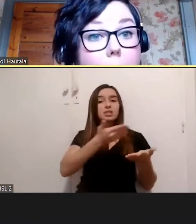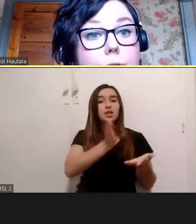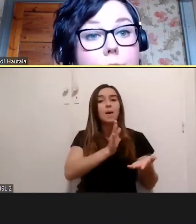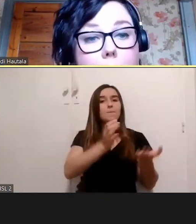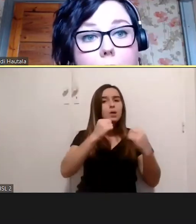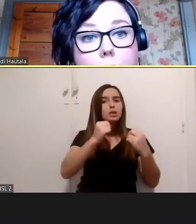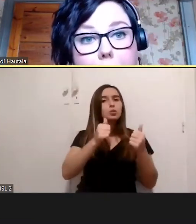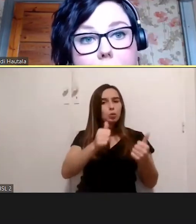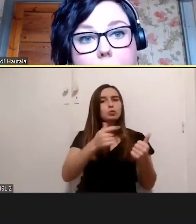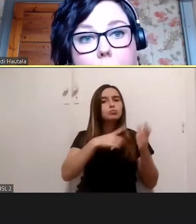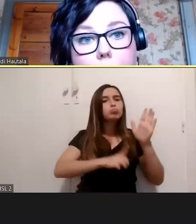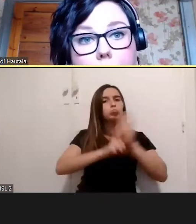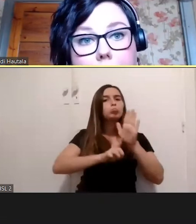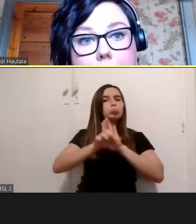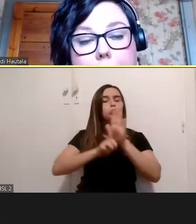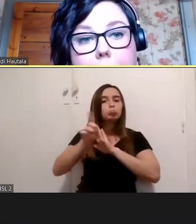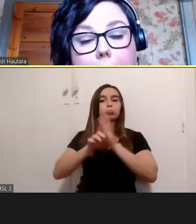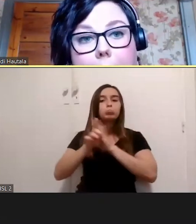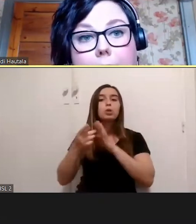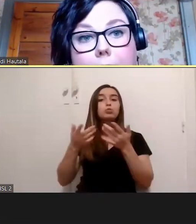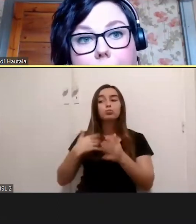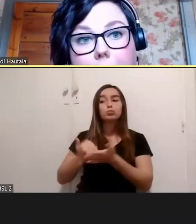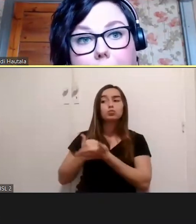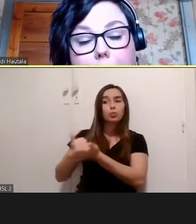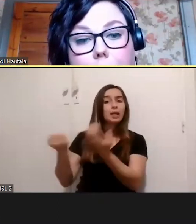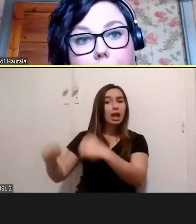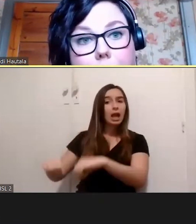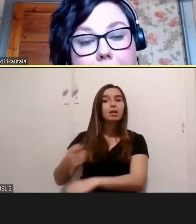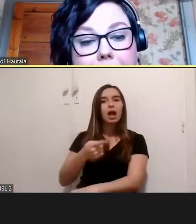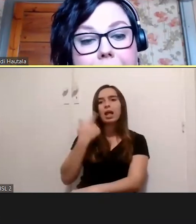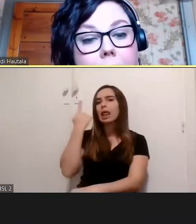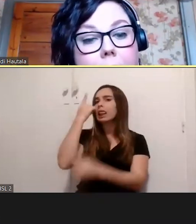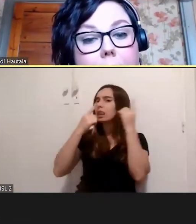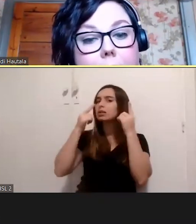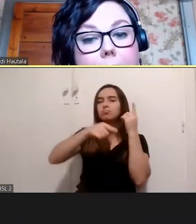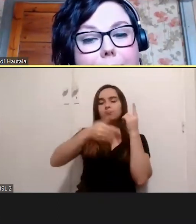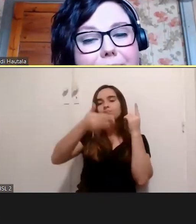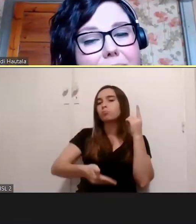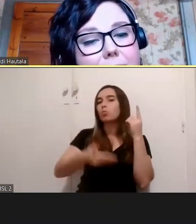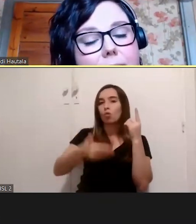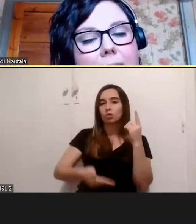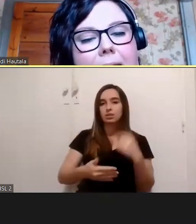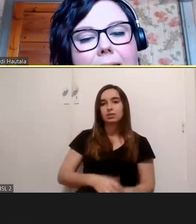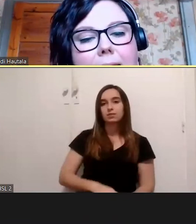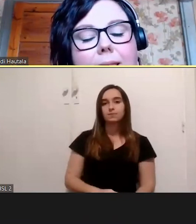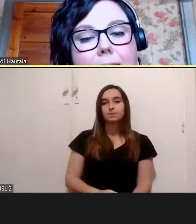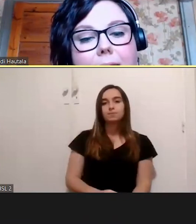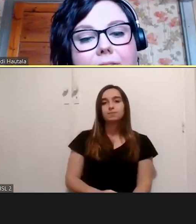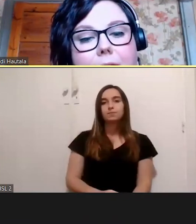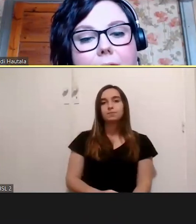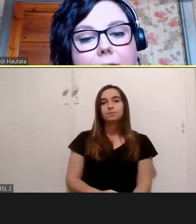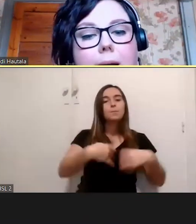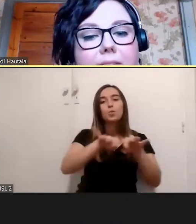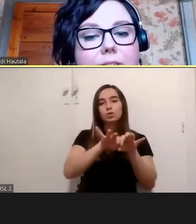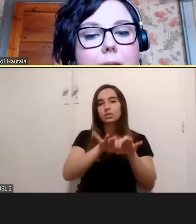around the peer support. And I think that is really important. And I think that in Finland